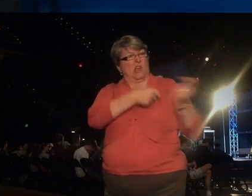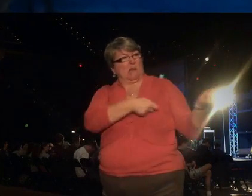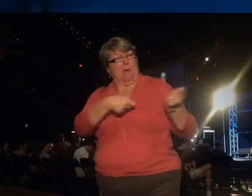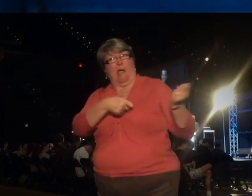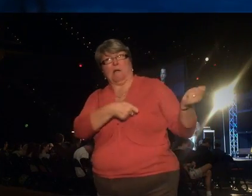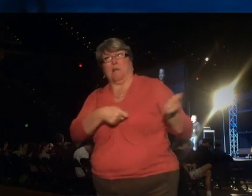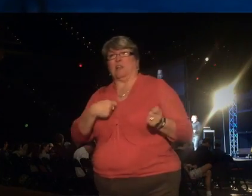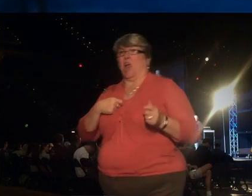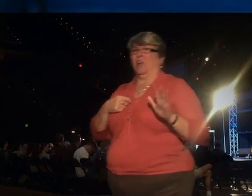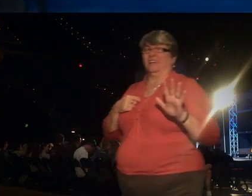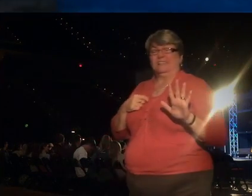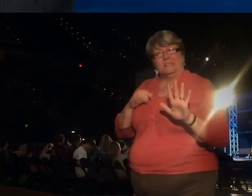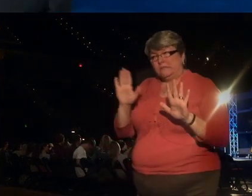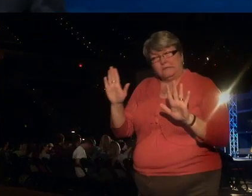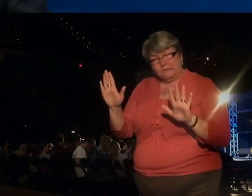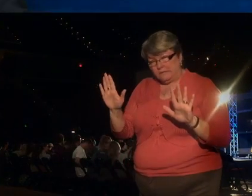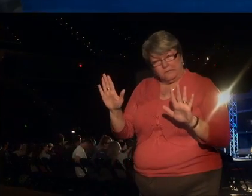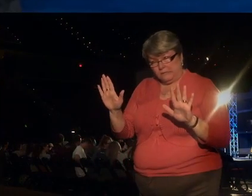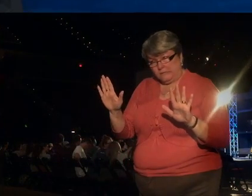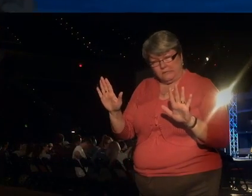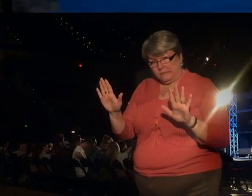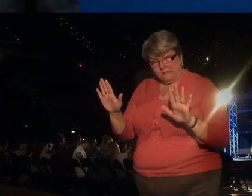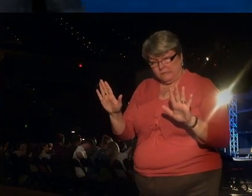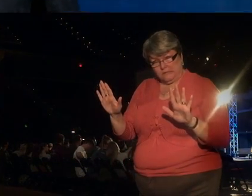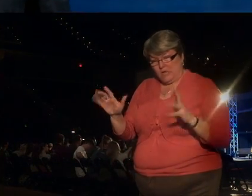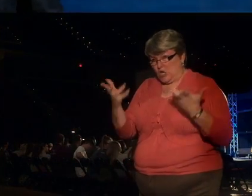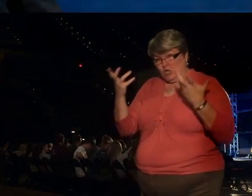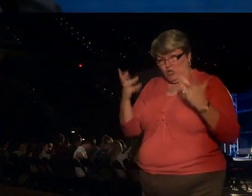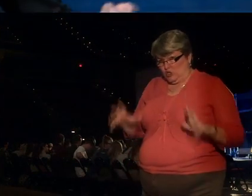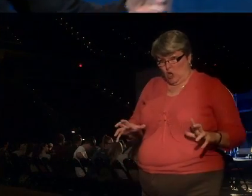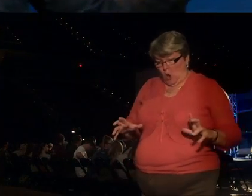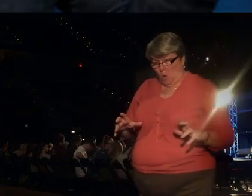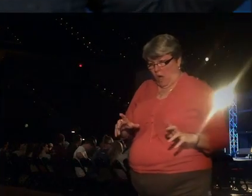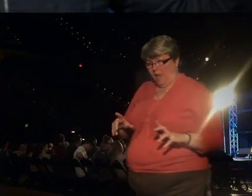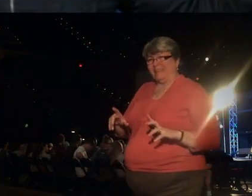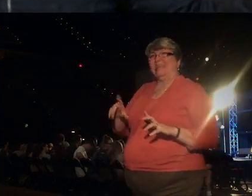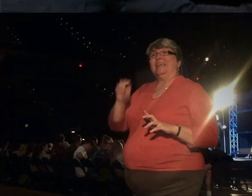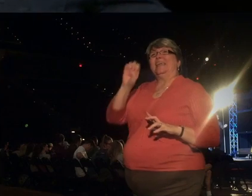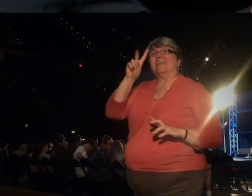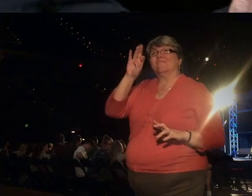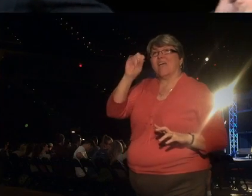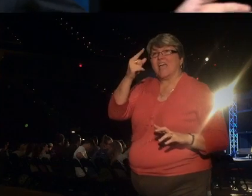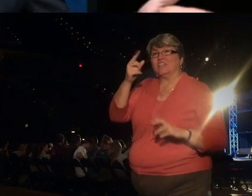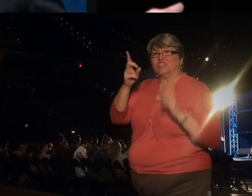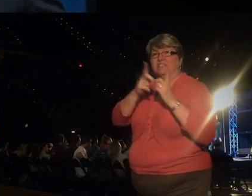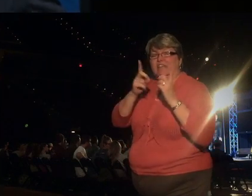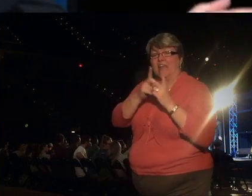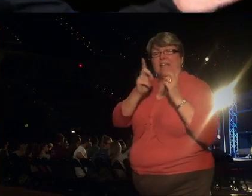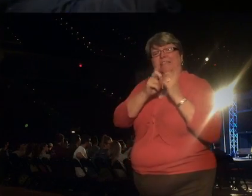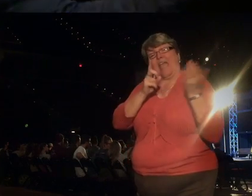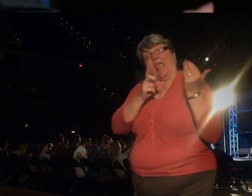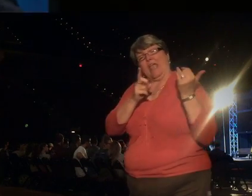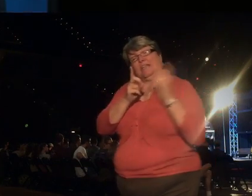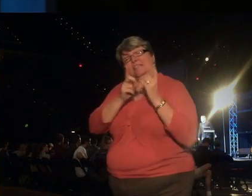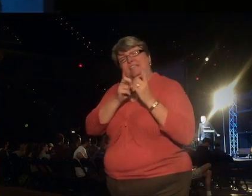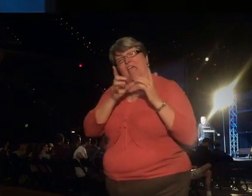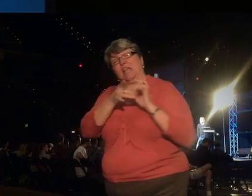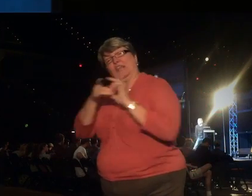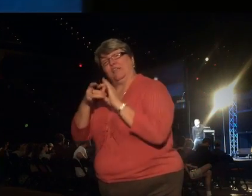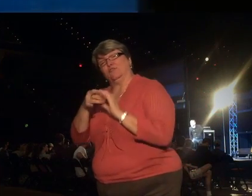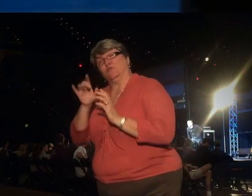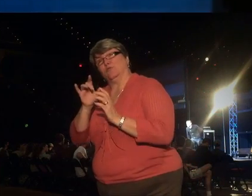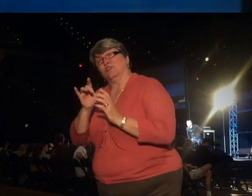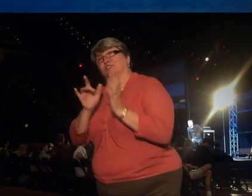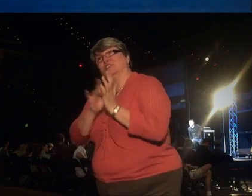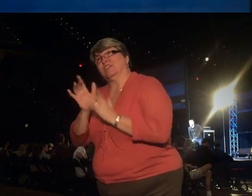man, we don't want to do evangel dating where you try to date someone to Jesus, and you don't want to be the ministerial dating